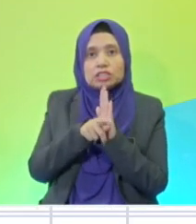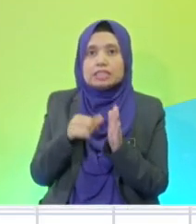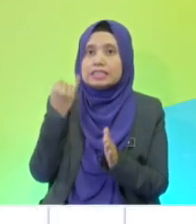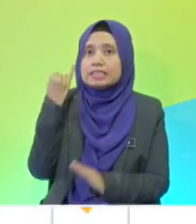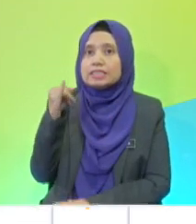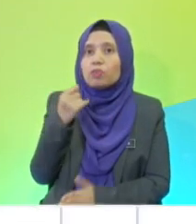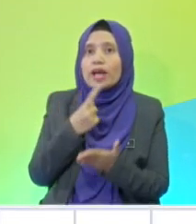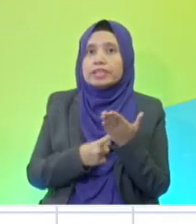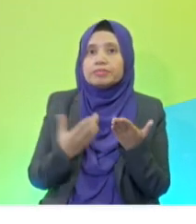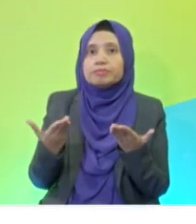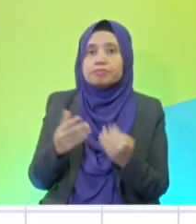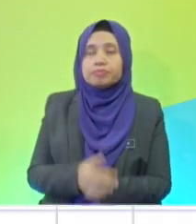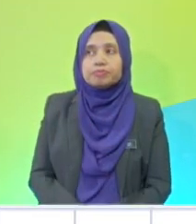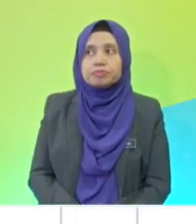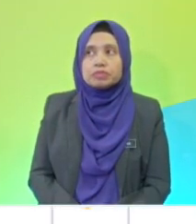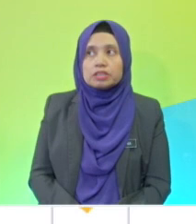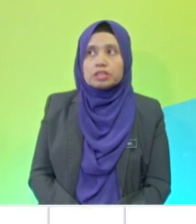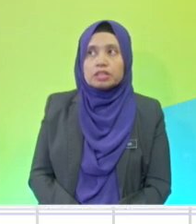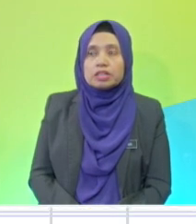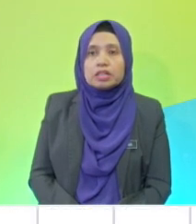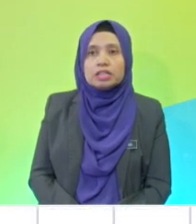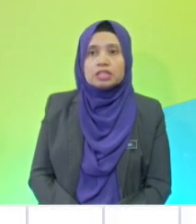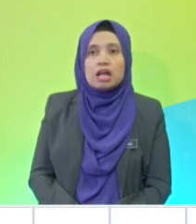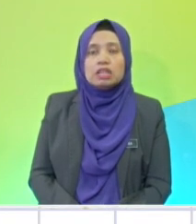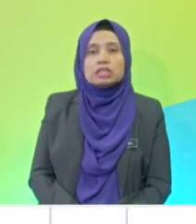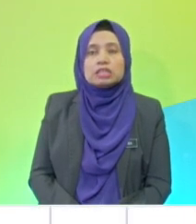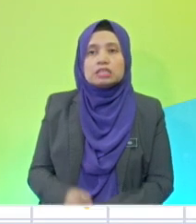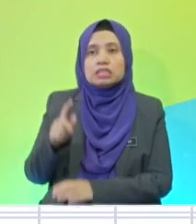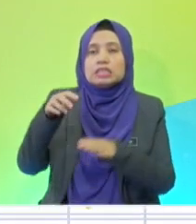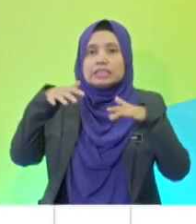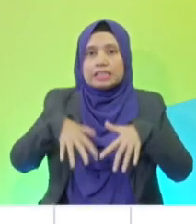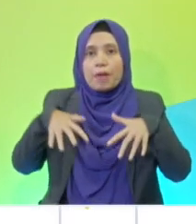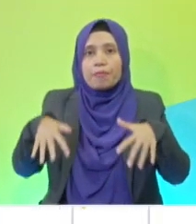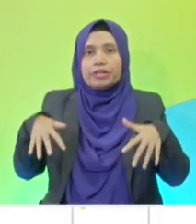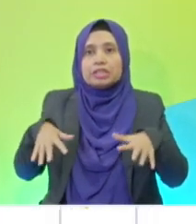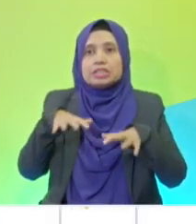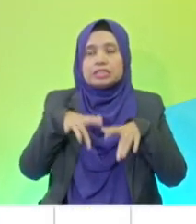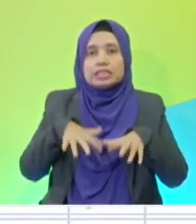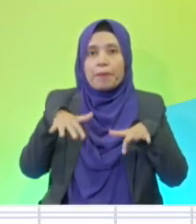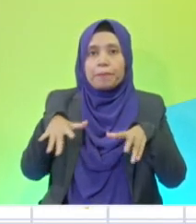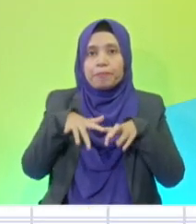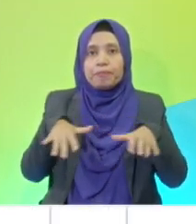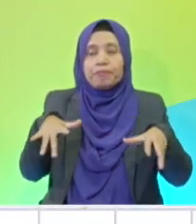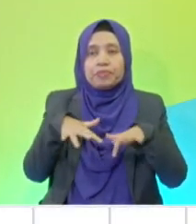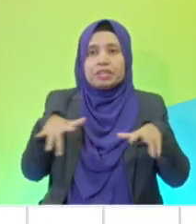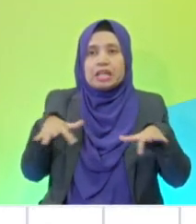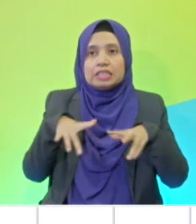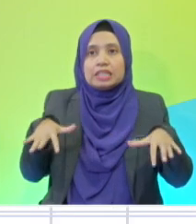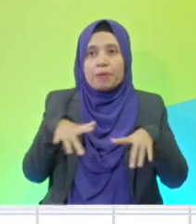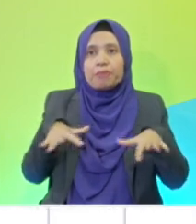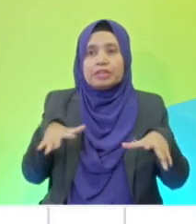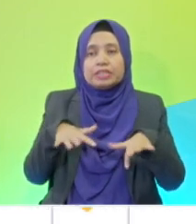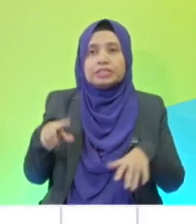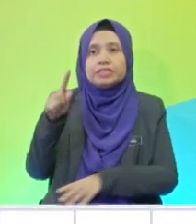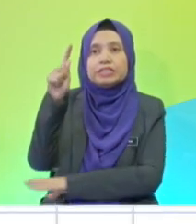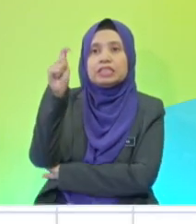this. Yeah? Can you write your answer? A type? Higher, Okay, can you Damien? please show higher? You can close Show your face